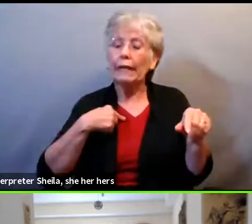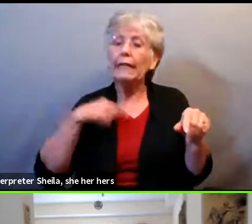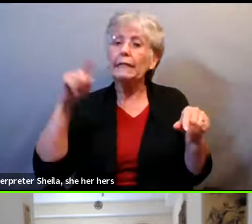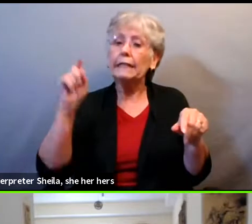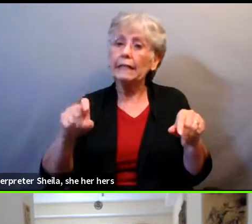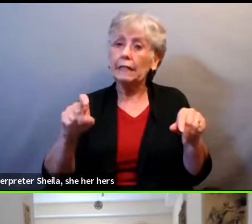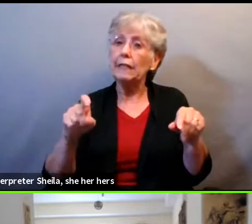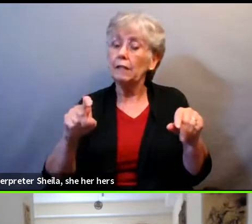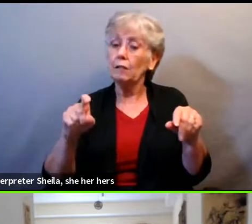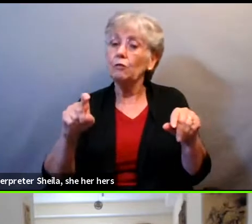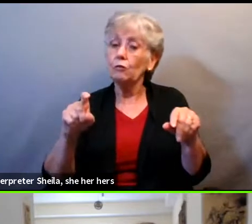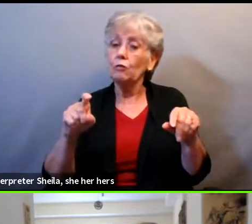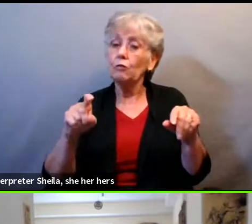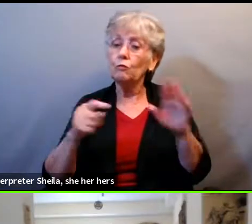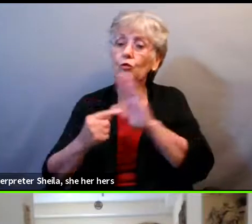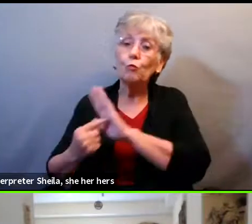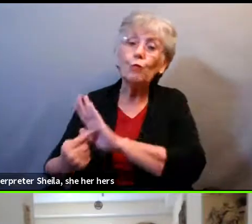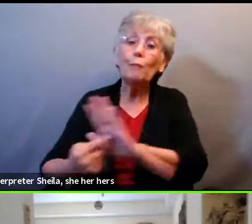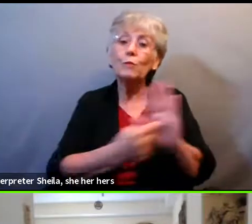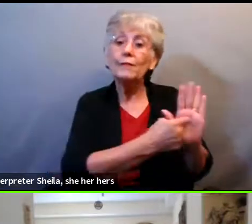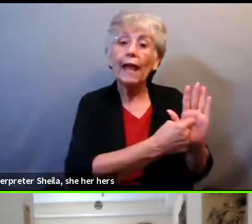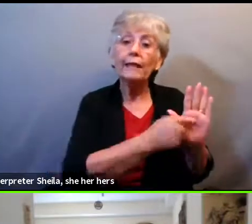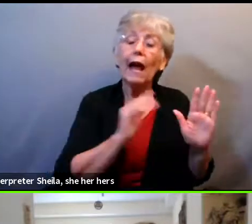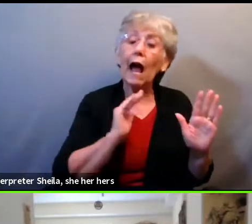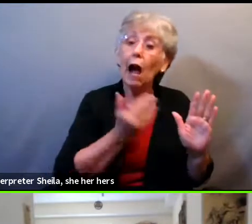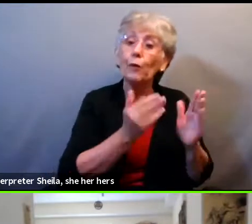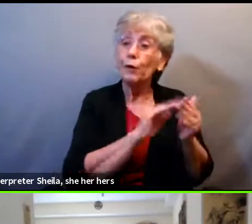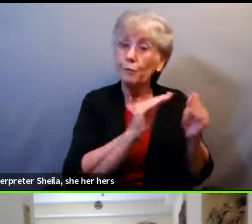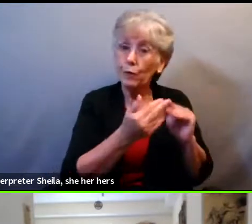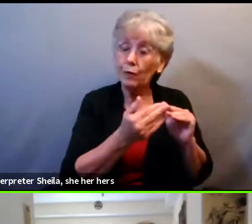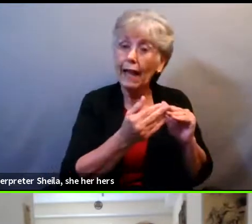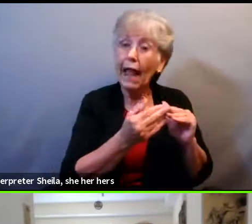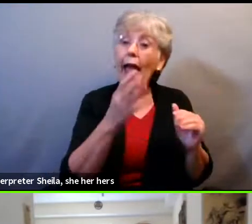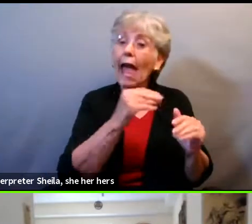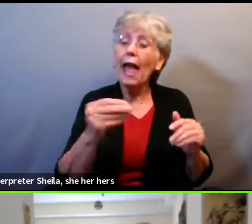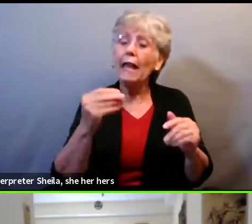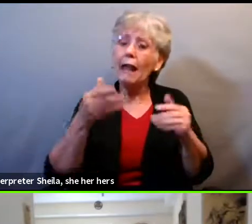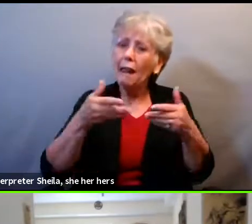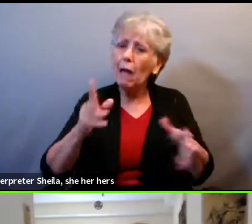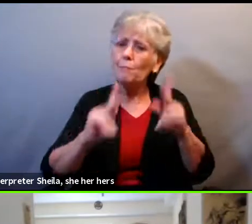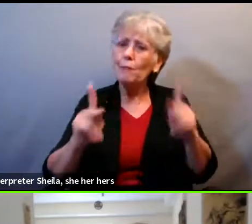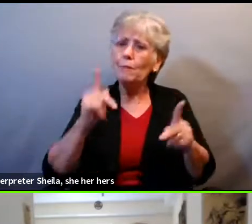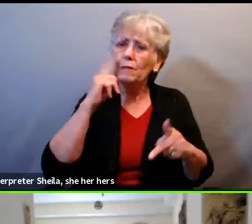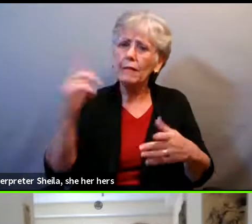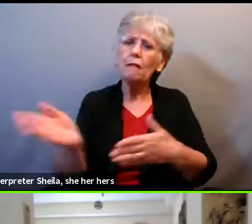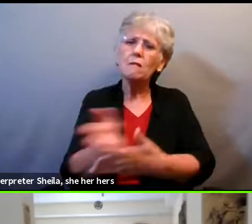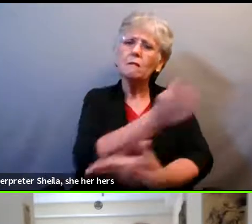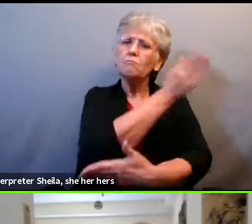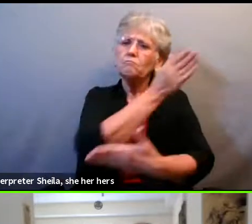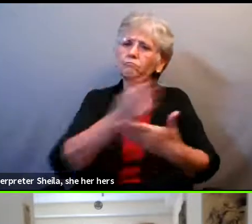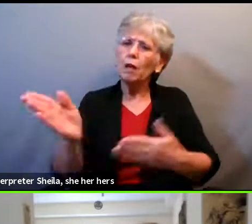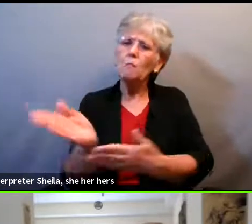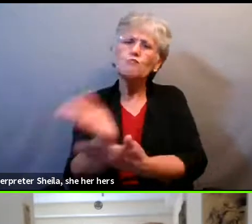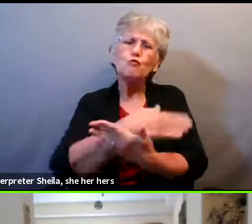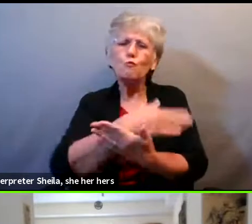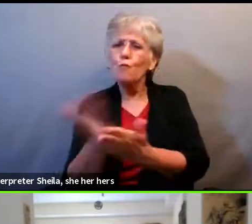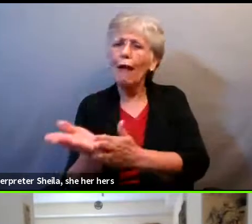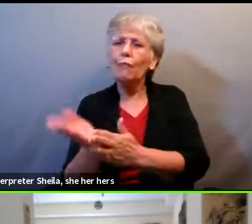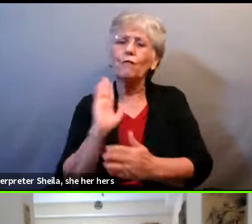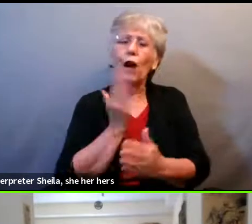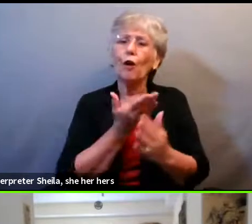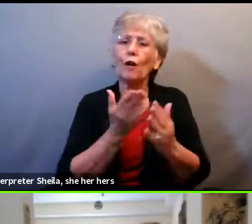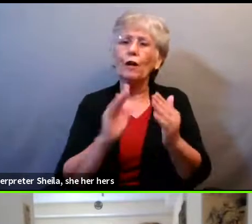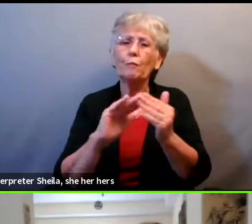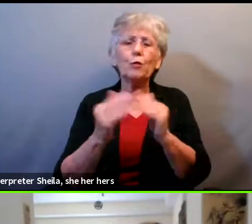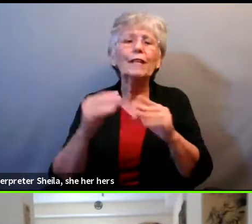representing our community and the breadth of our community in everything we do. We need to